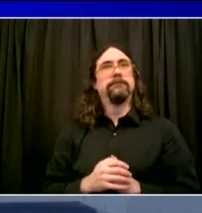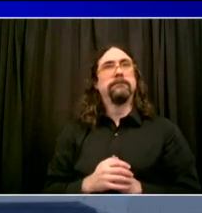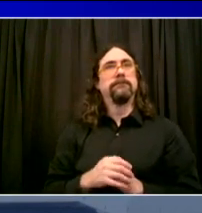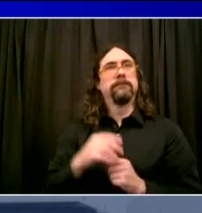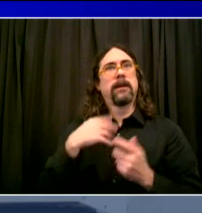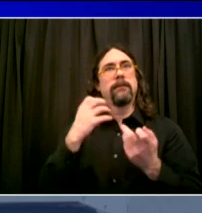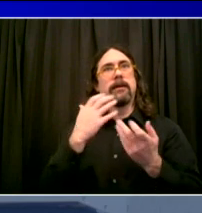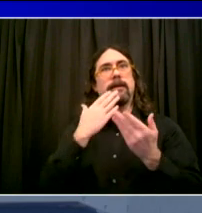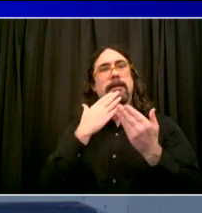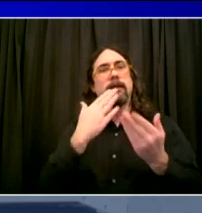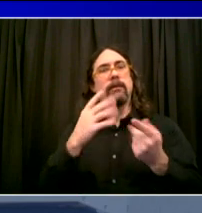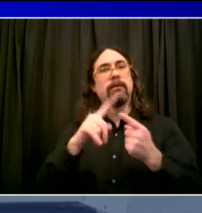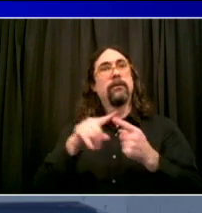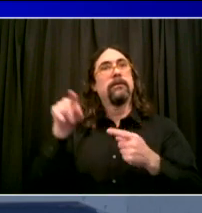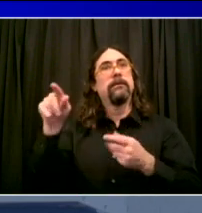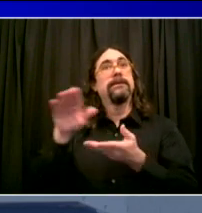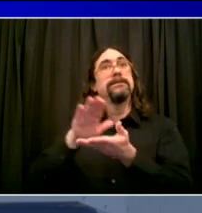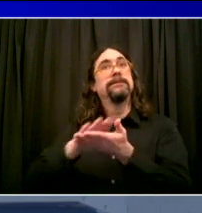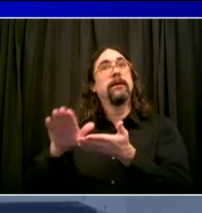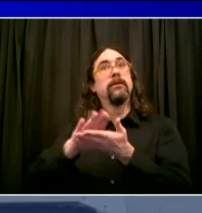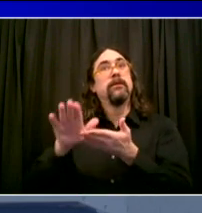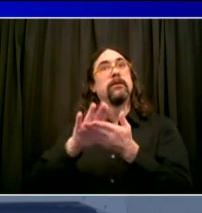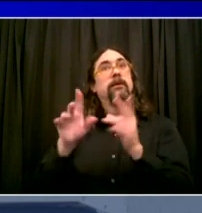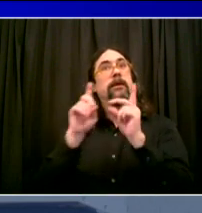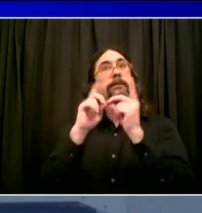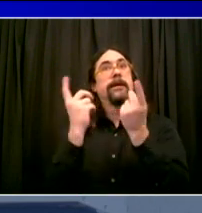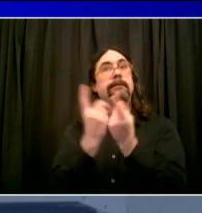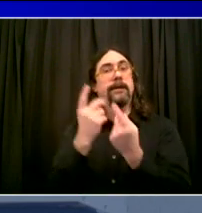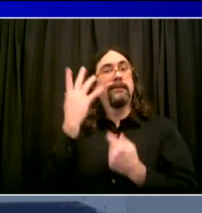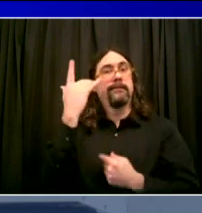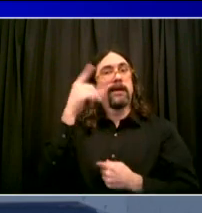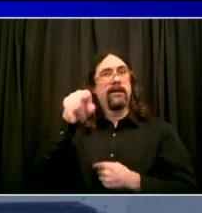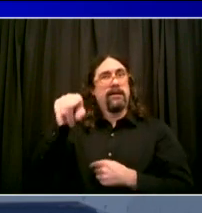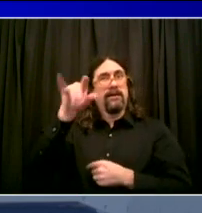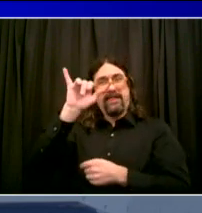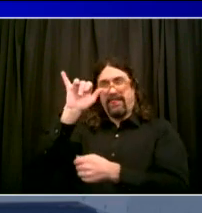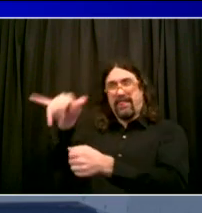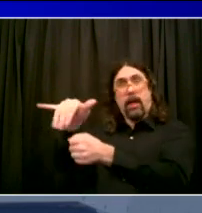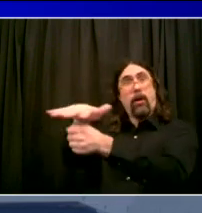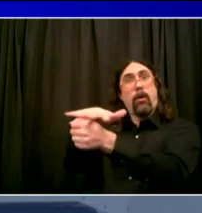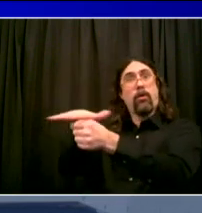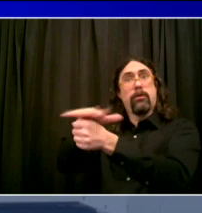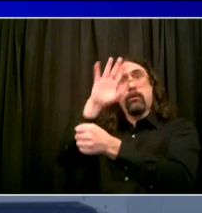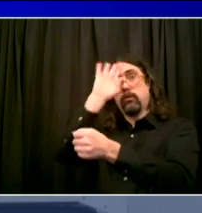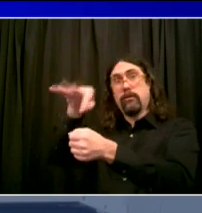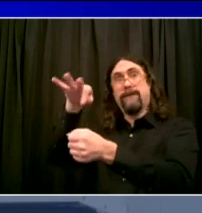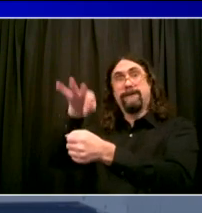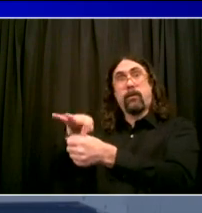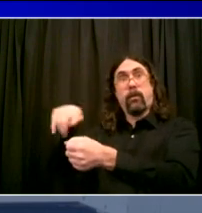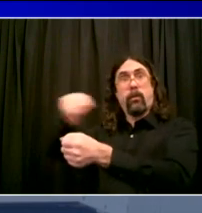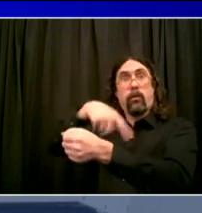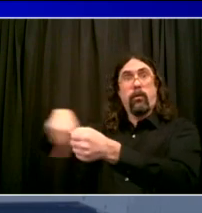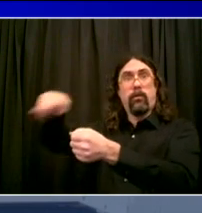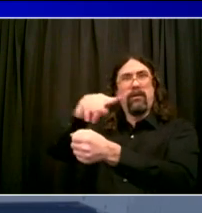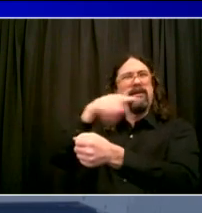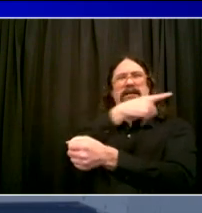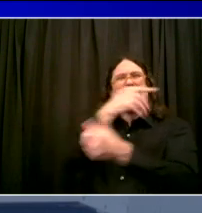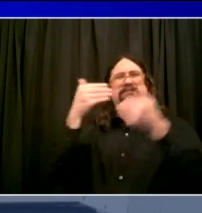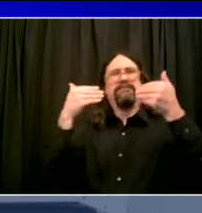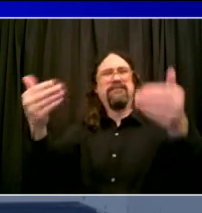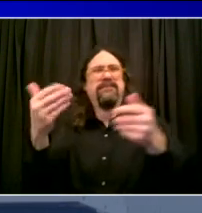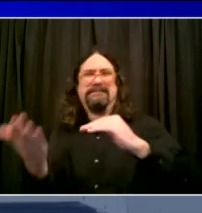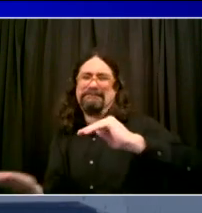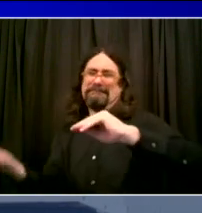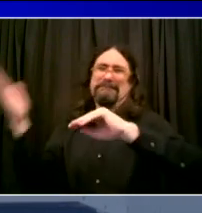easier. Sanitation is clearing the path for democracy, and we thank you, Commissioner, and all the men and women of Sanitation for helping out folks in